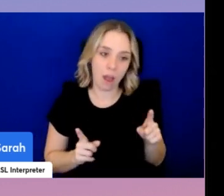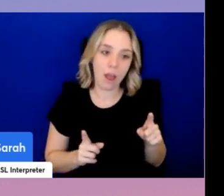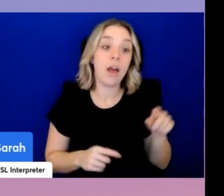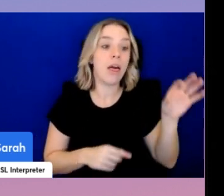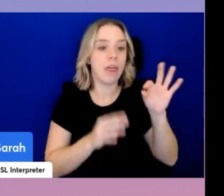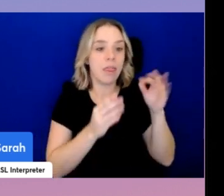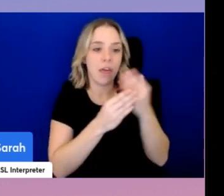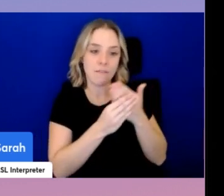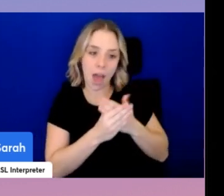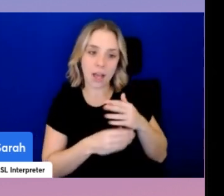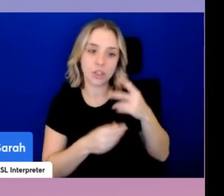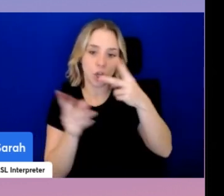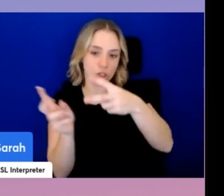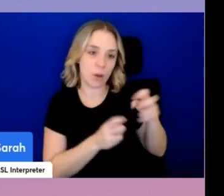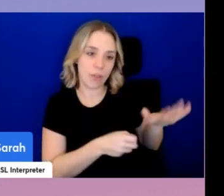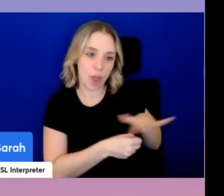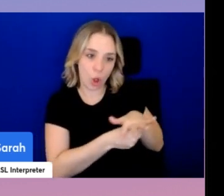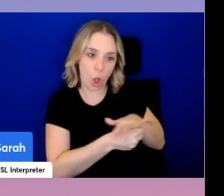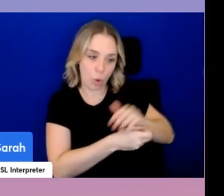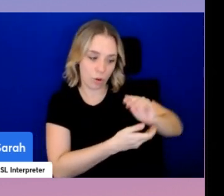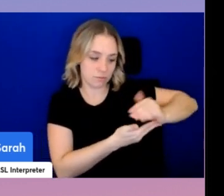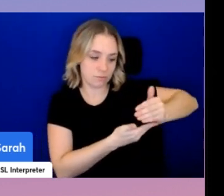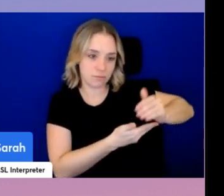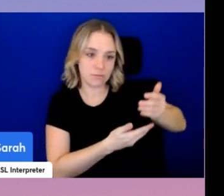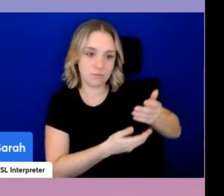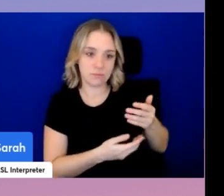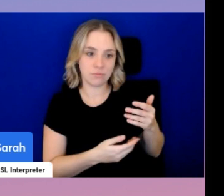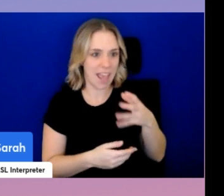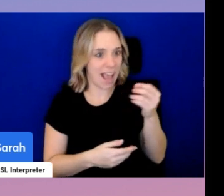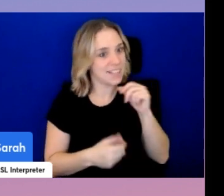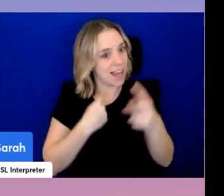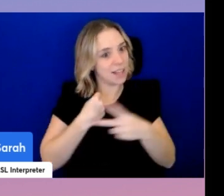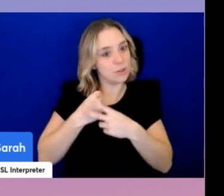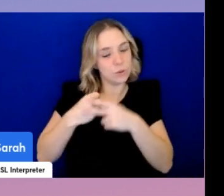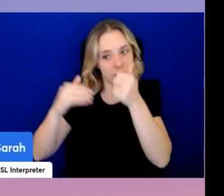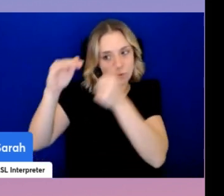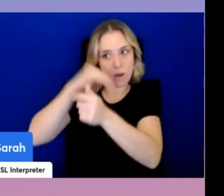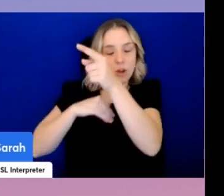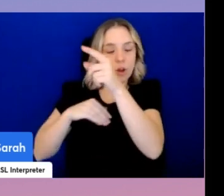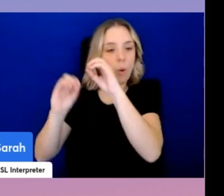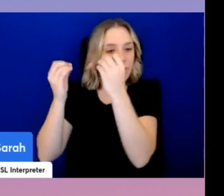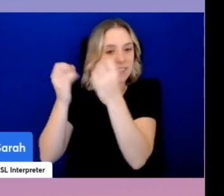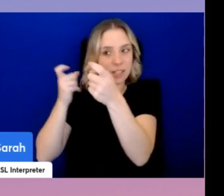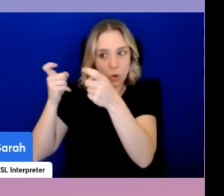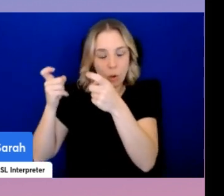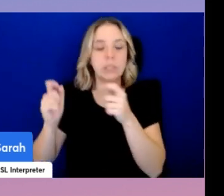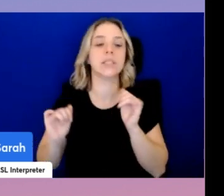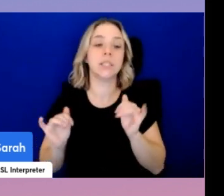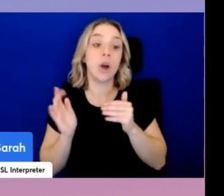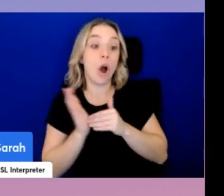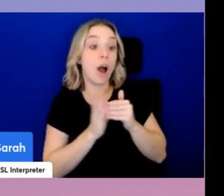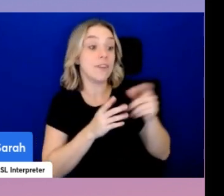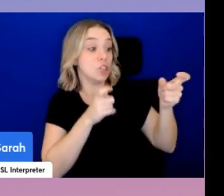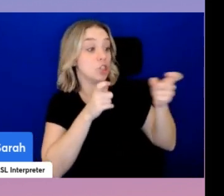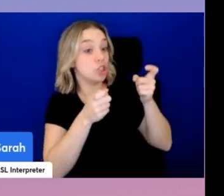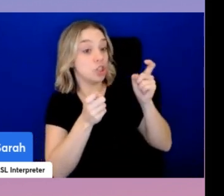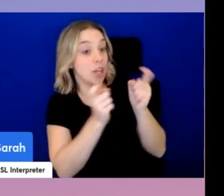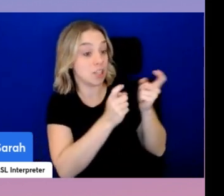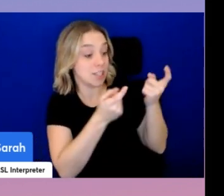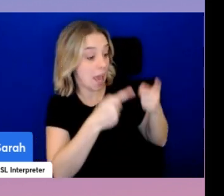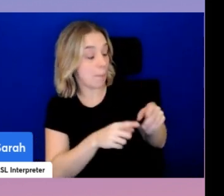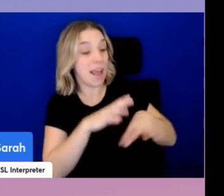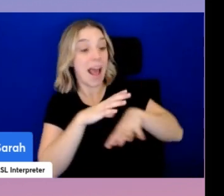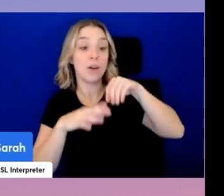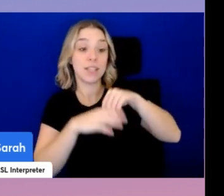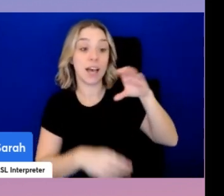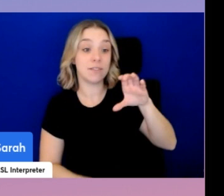to local devices and are no longer stored within the organization's control. Often changes that happen outside of CI/CD tool single source